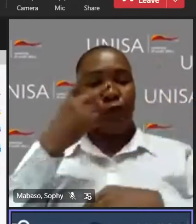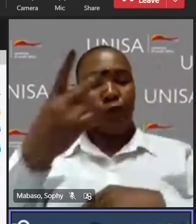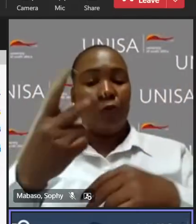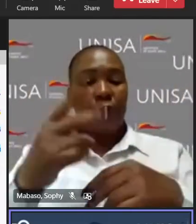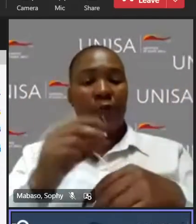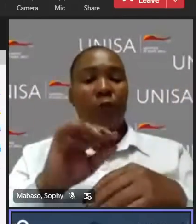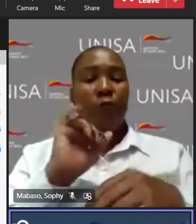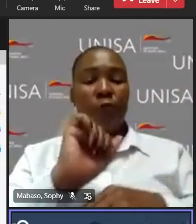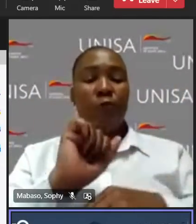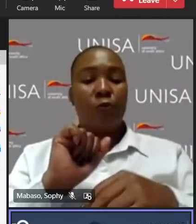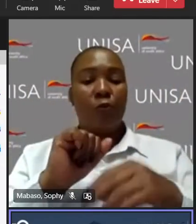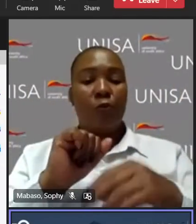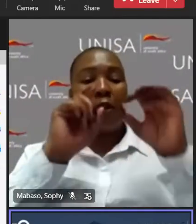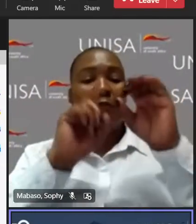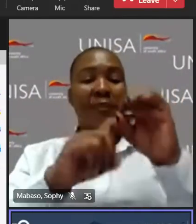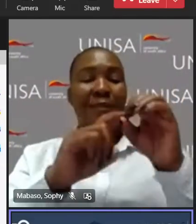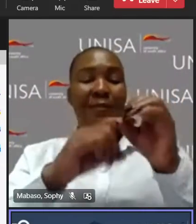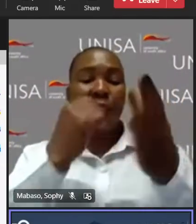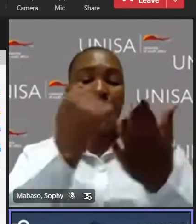been registered for.